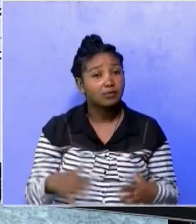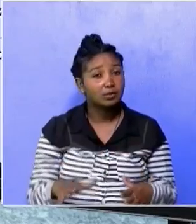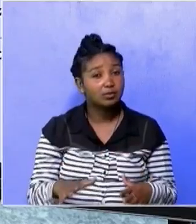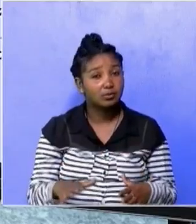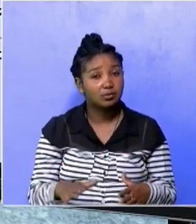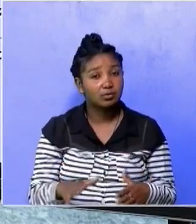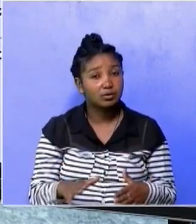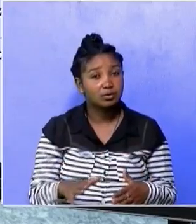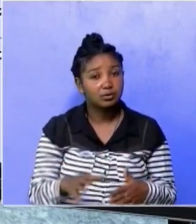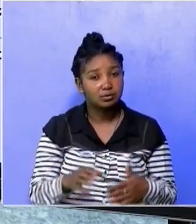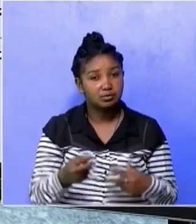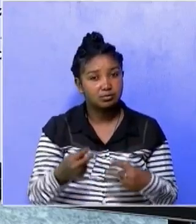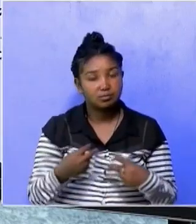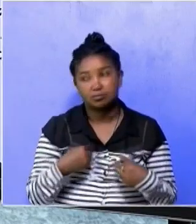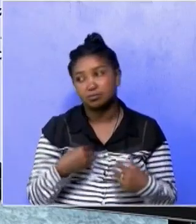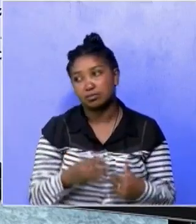zebra?